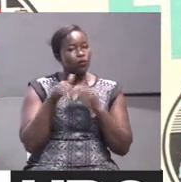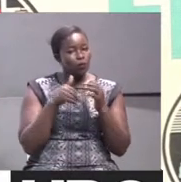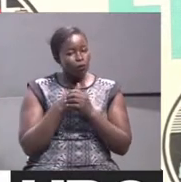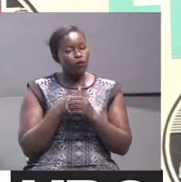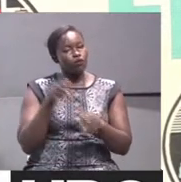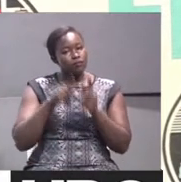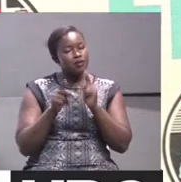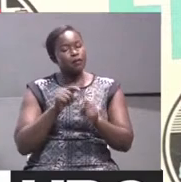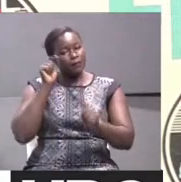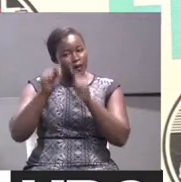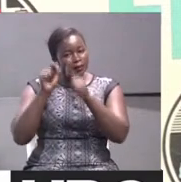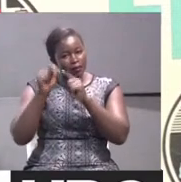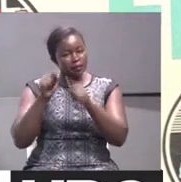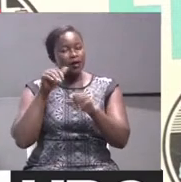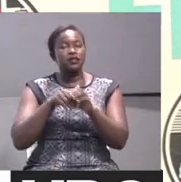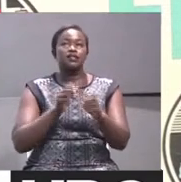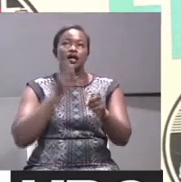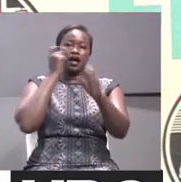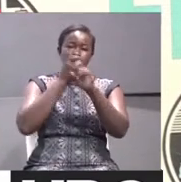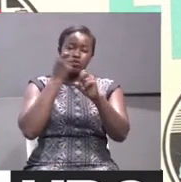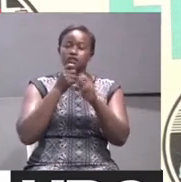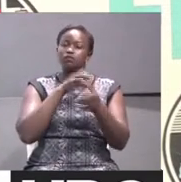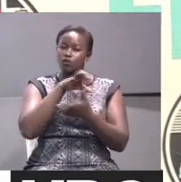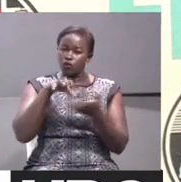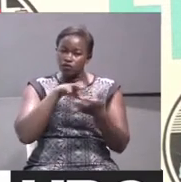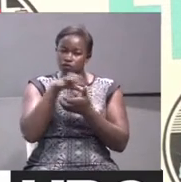Sheet scandal should have faced